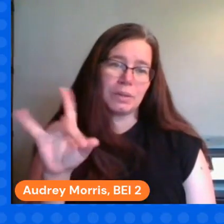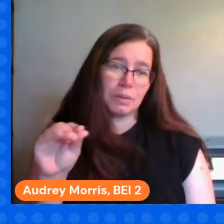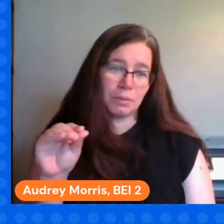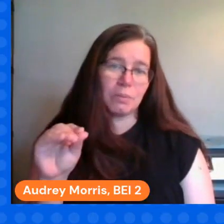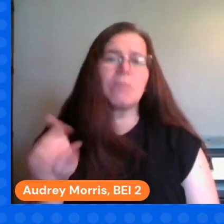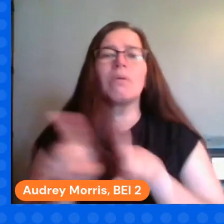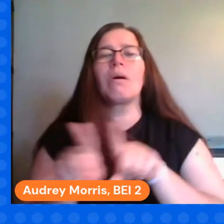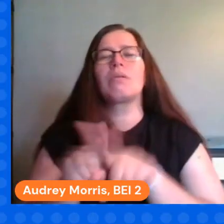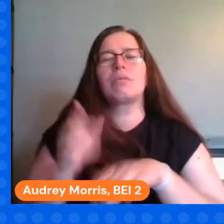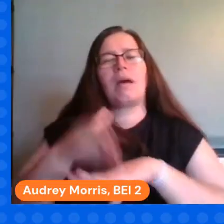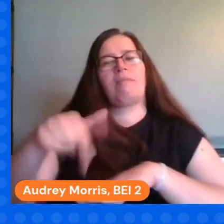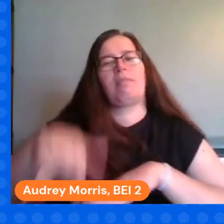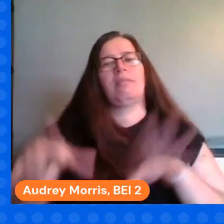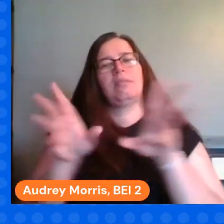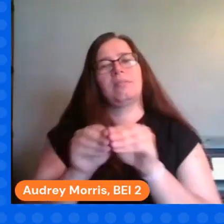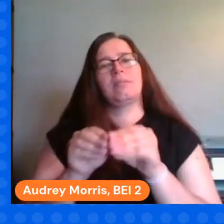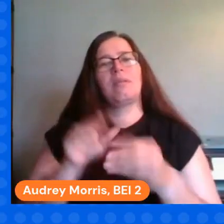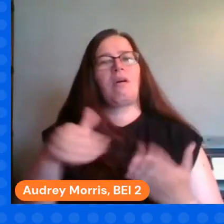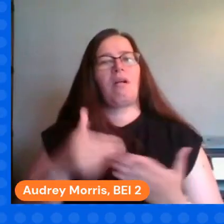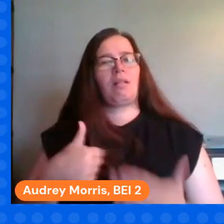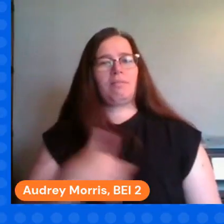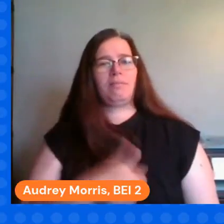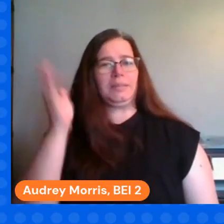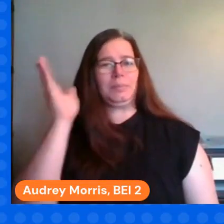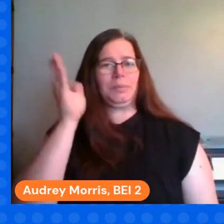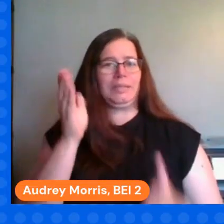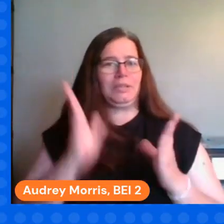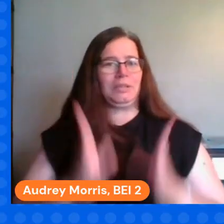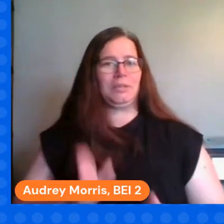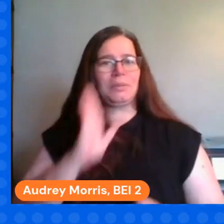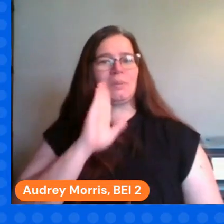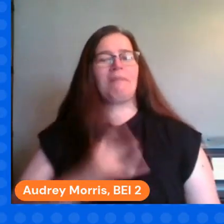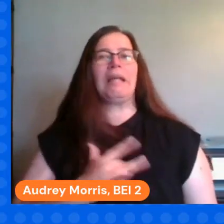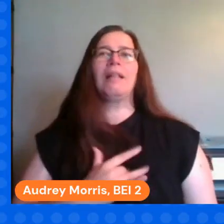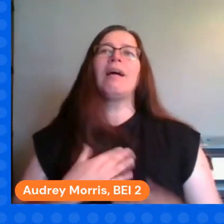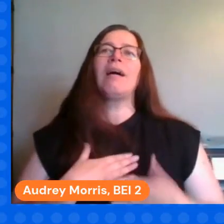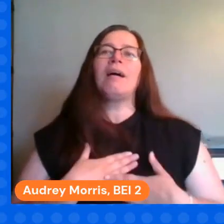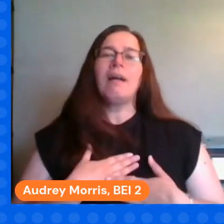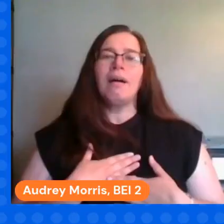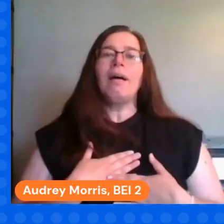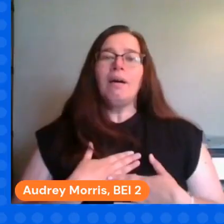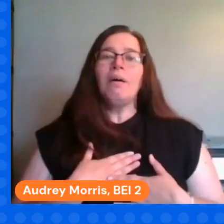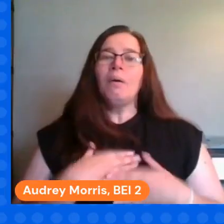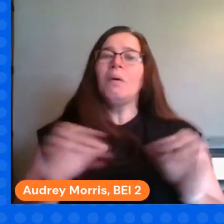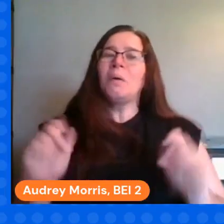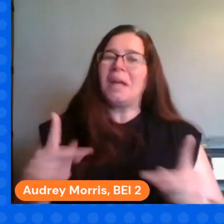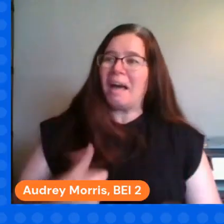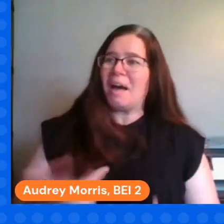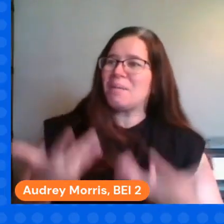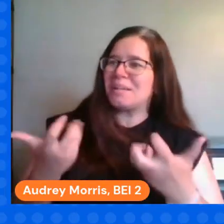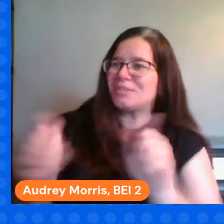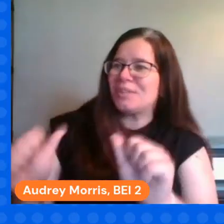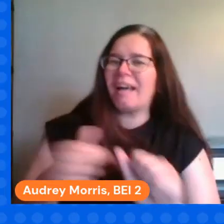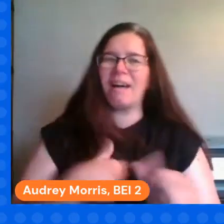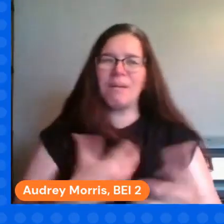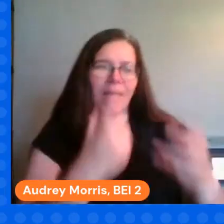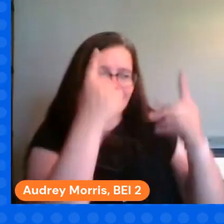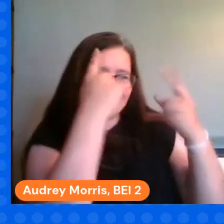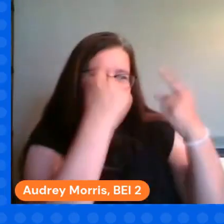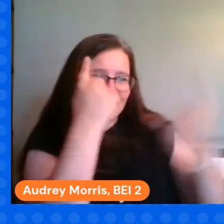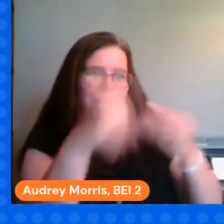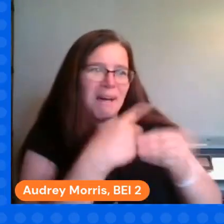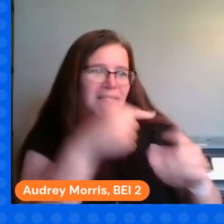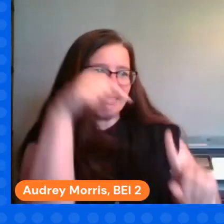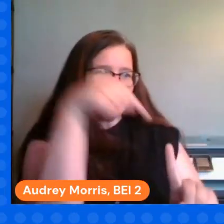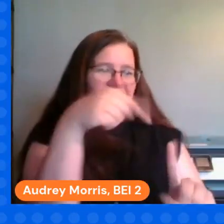of us here presenting are also feeling like, okay, I also want to try this. I want to think more about that. And this is such